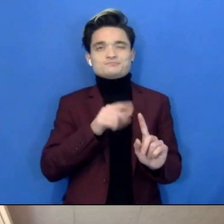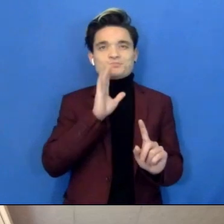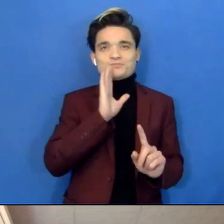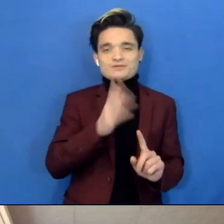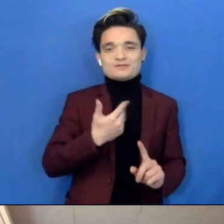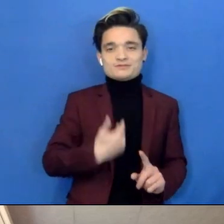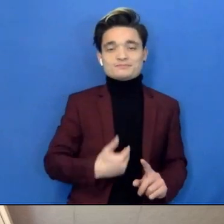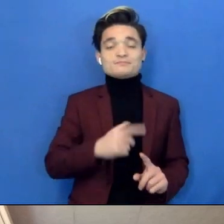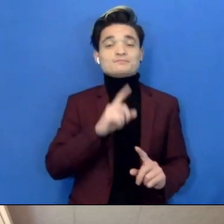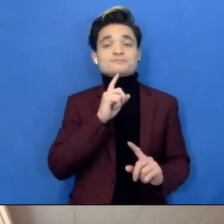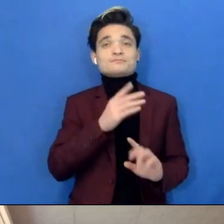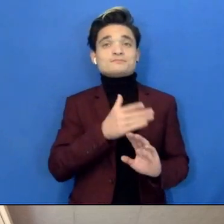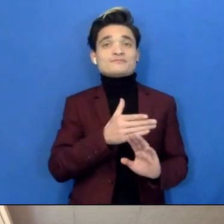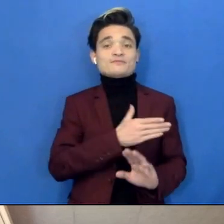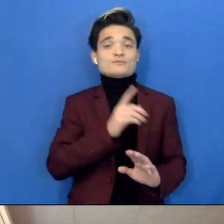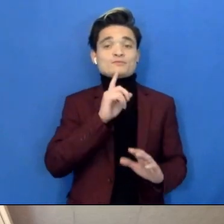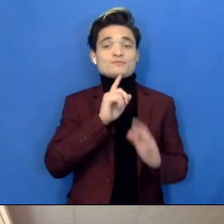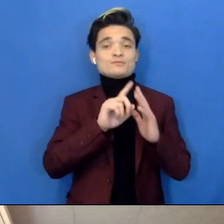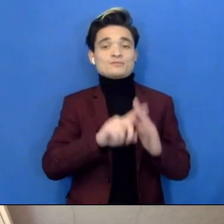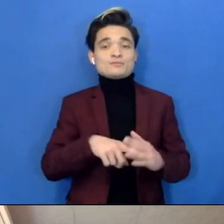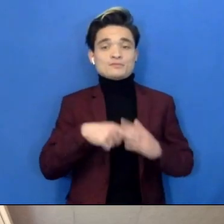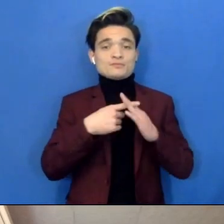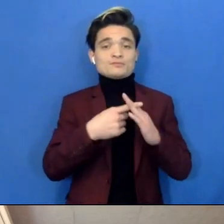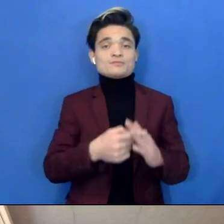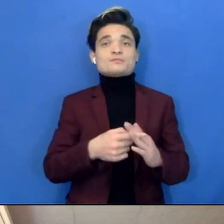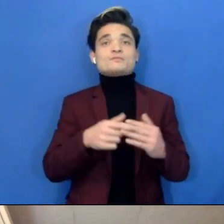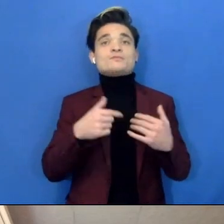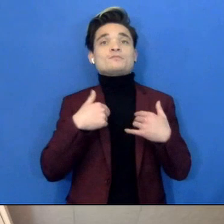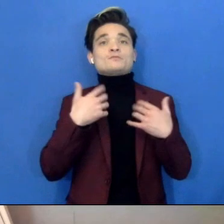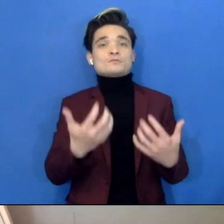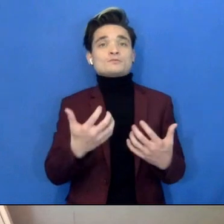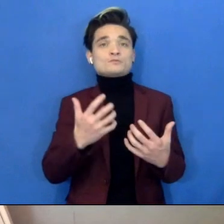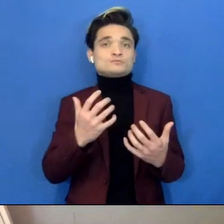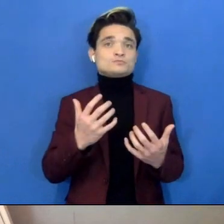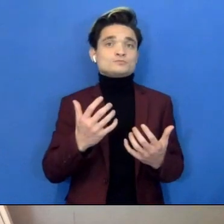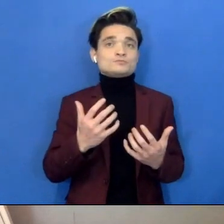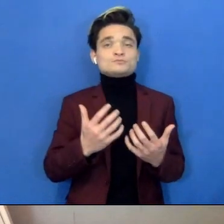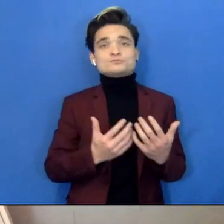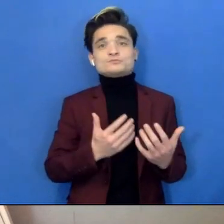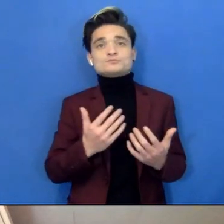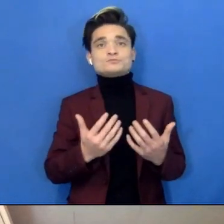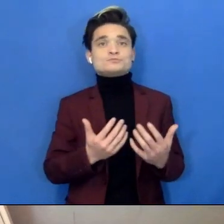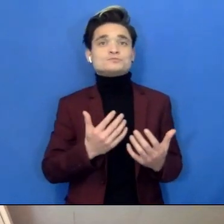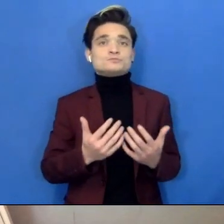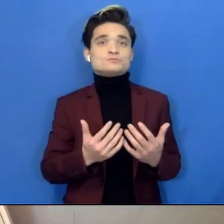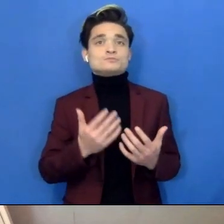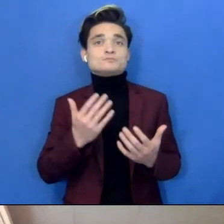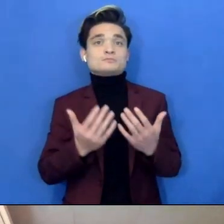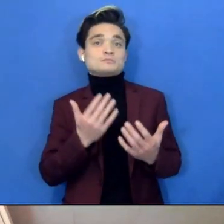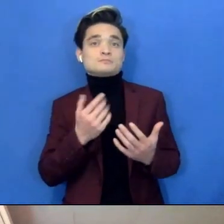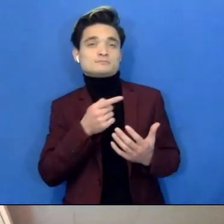Before we begin our panel, I want to tell, you probably already know to the audience.